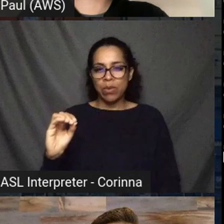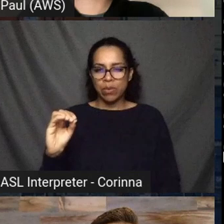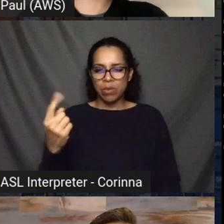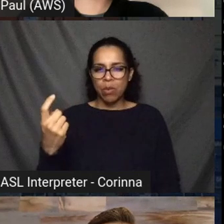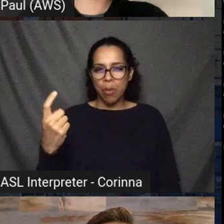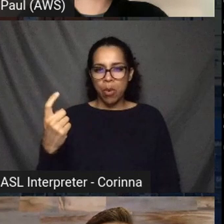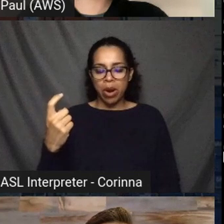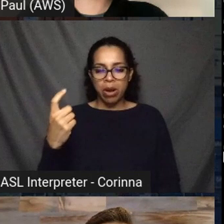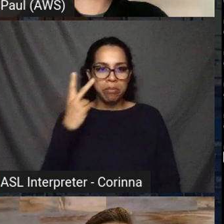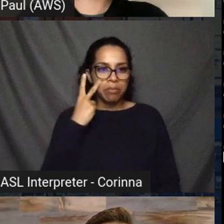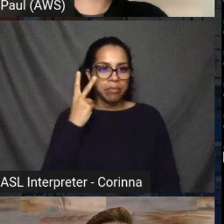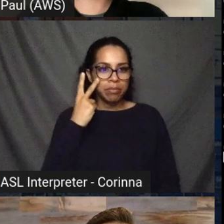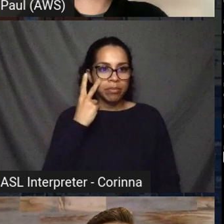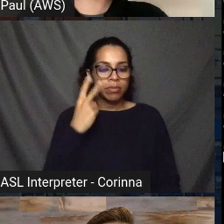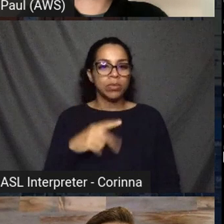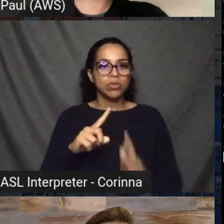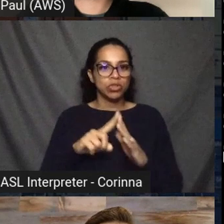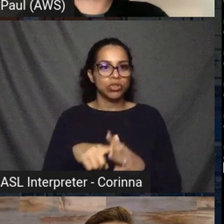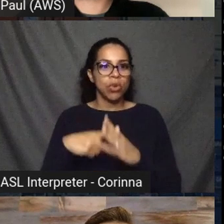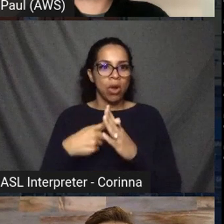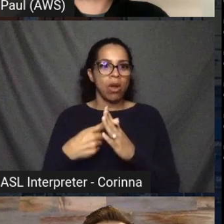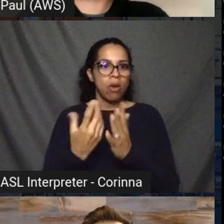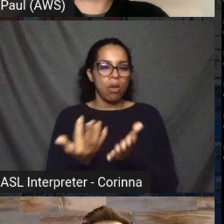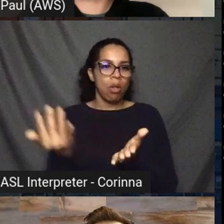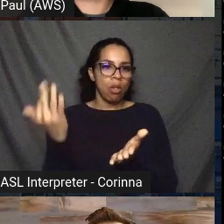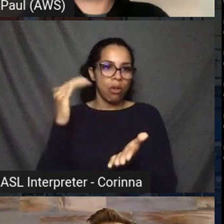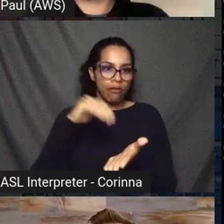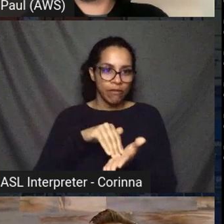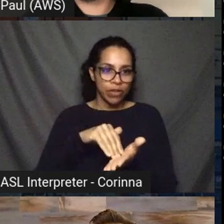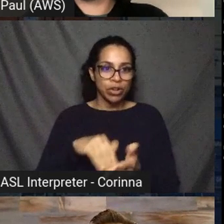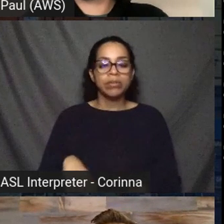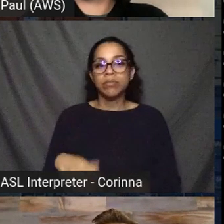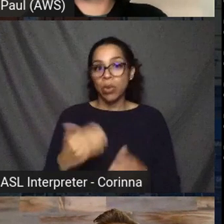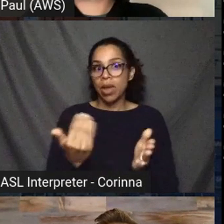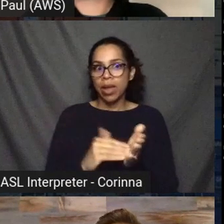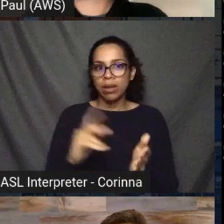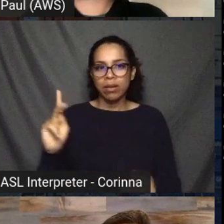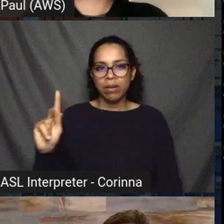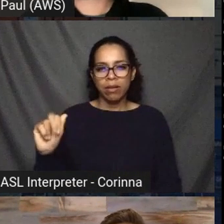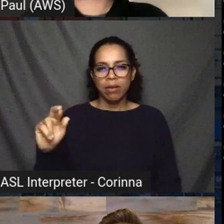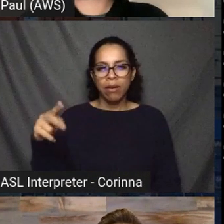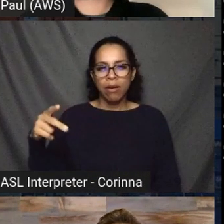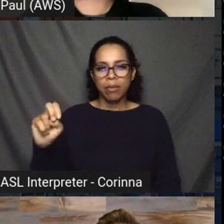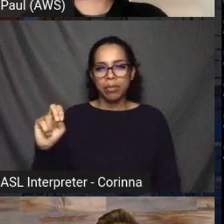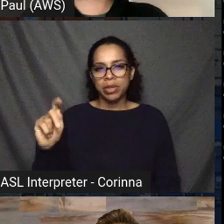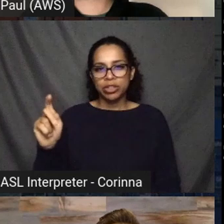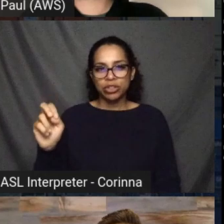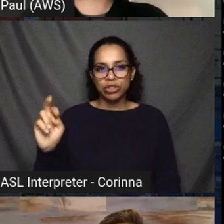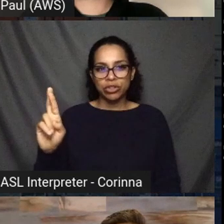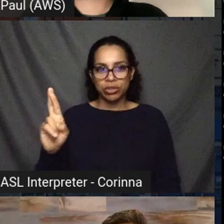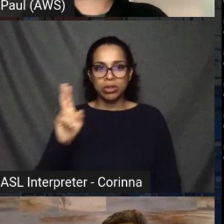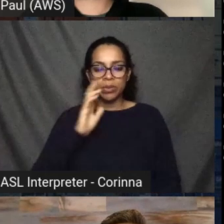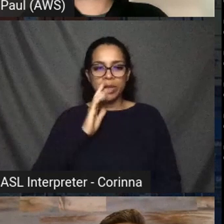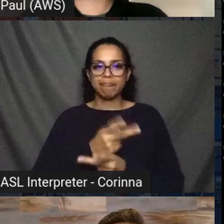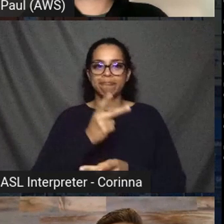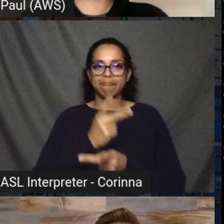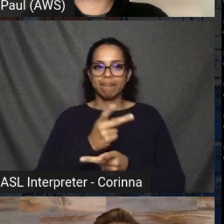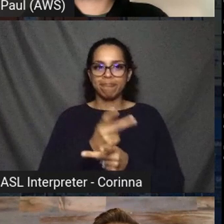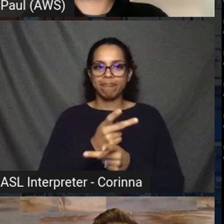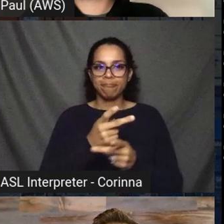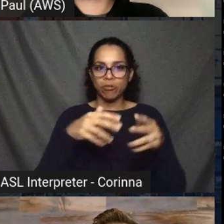we can start afresh. So again, Karpenter will do the rest. It will add the